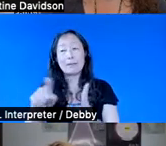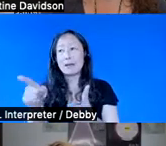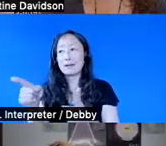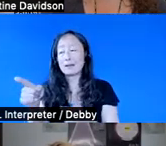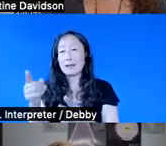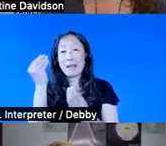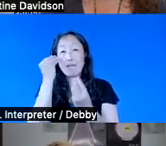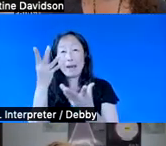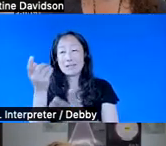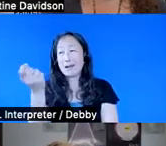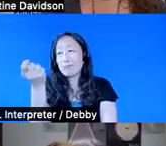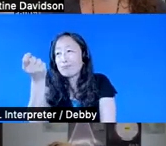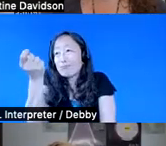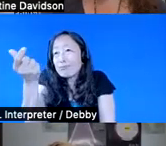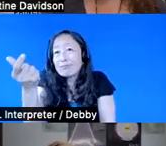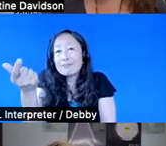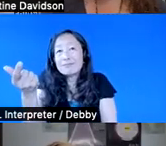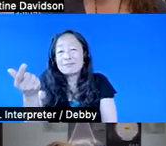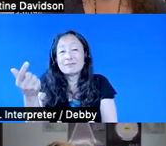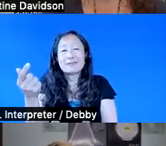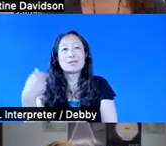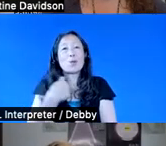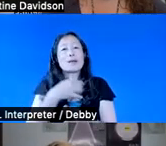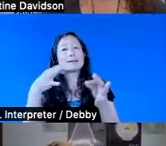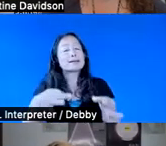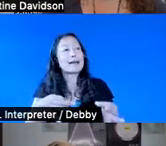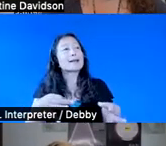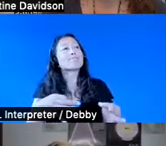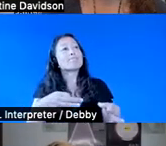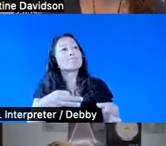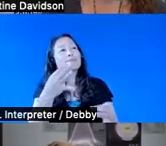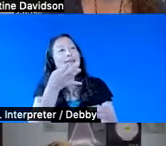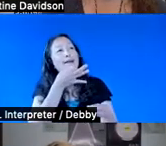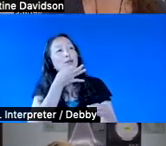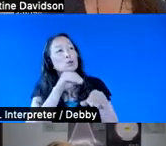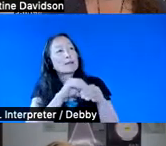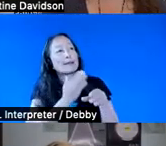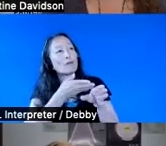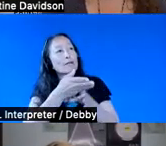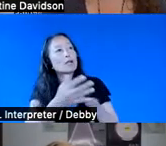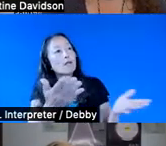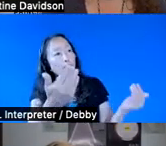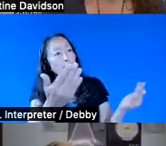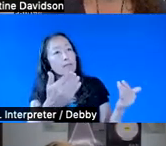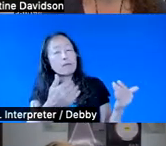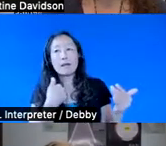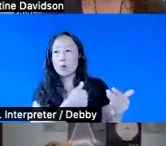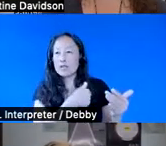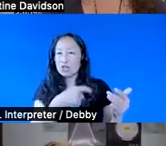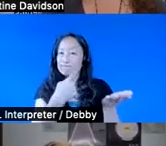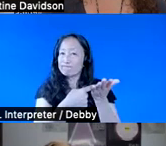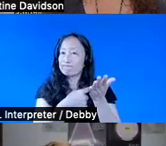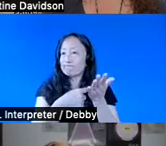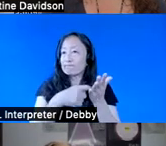some experts in the field, this was a few years ago, and said, let's write something that we see every day in our community. Let's talk about